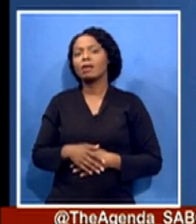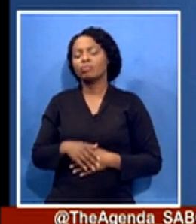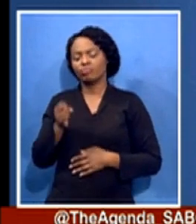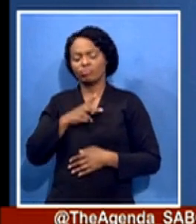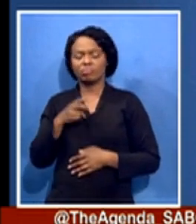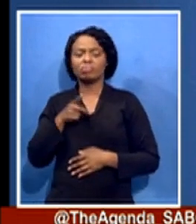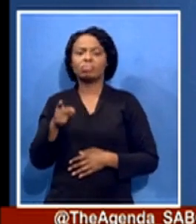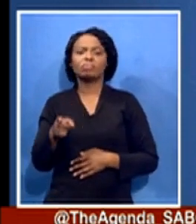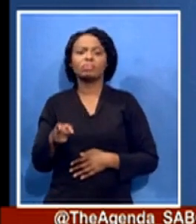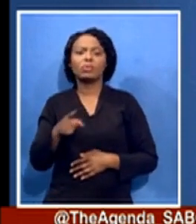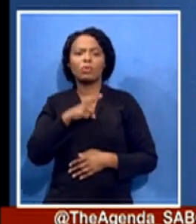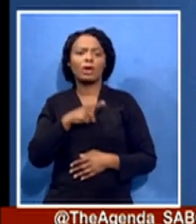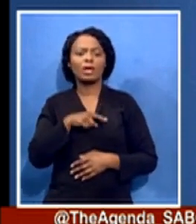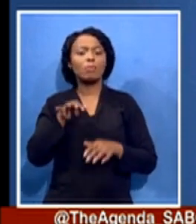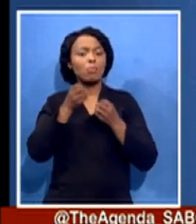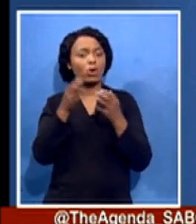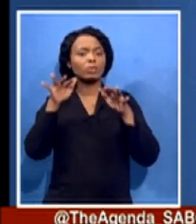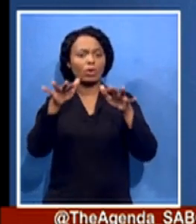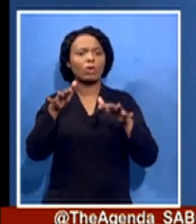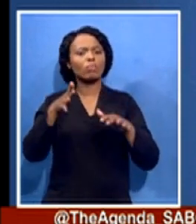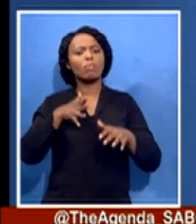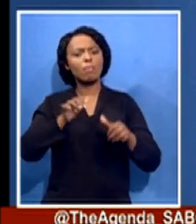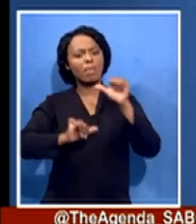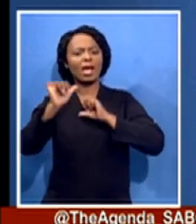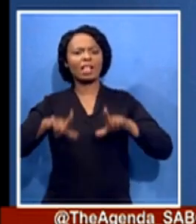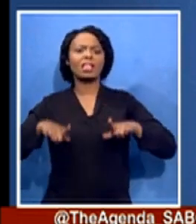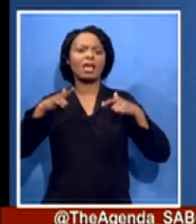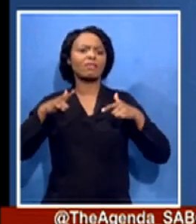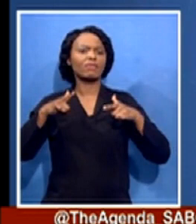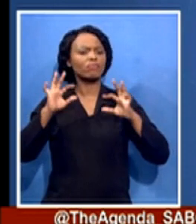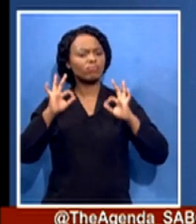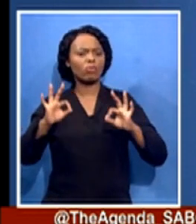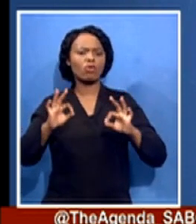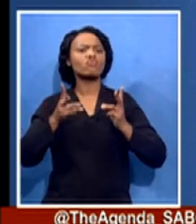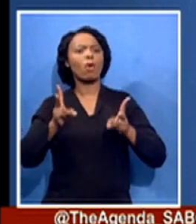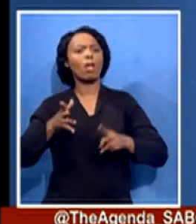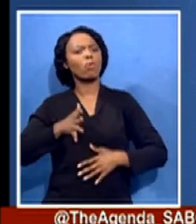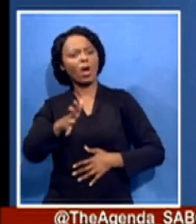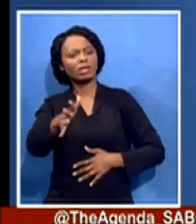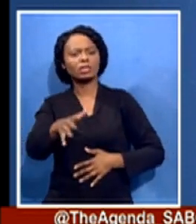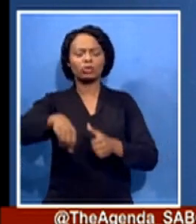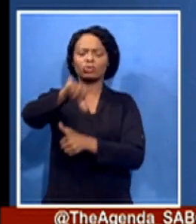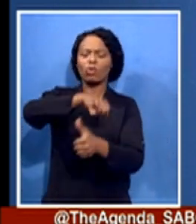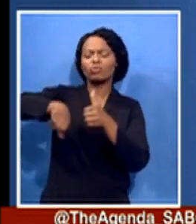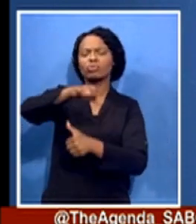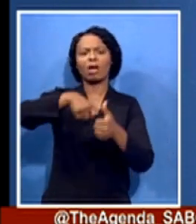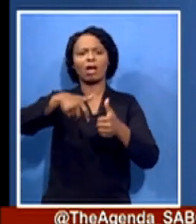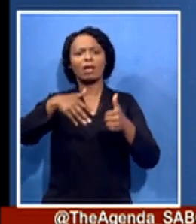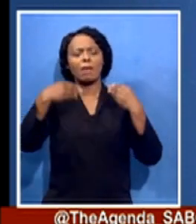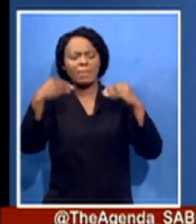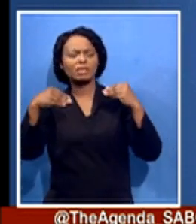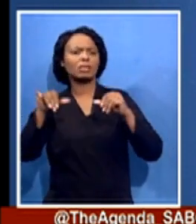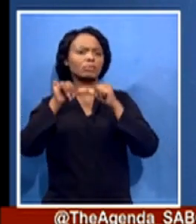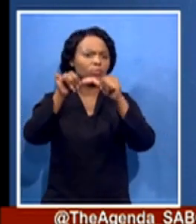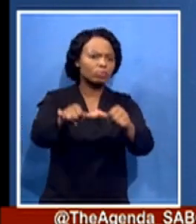to have their normal social life back. They want to be able to resume businesses and really get the economy going again.